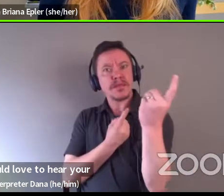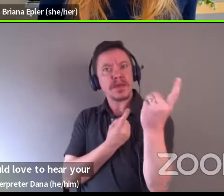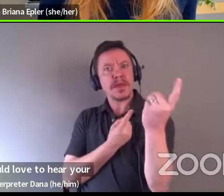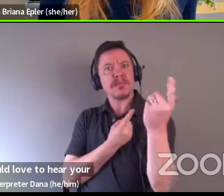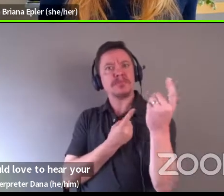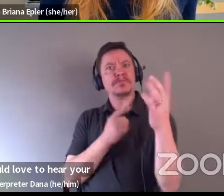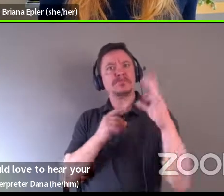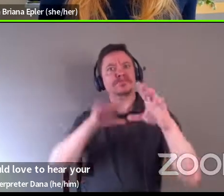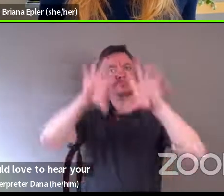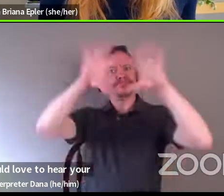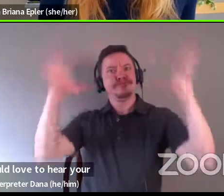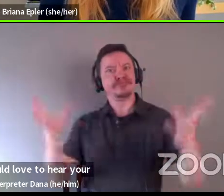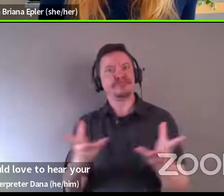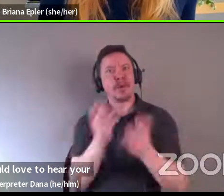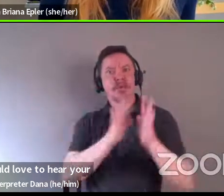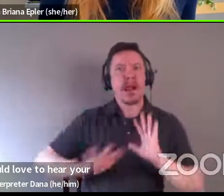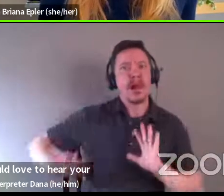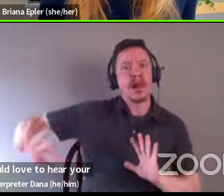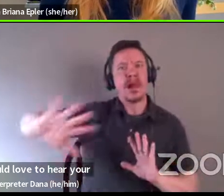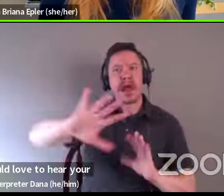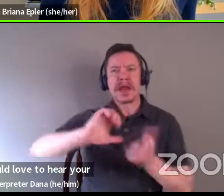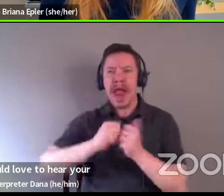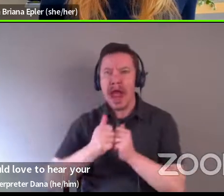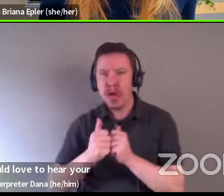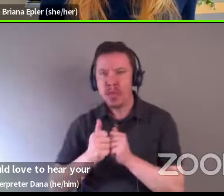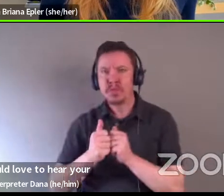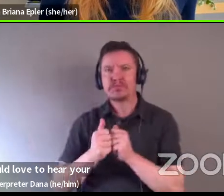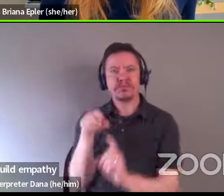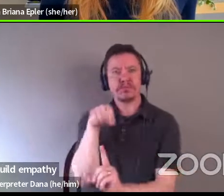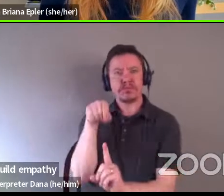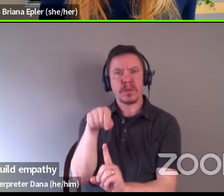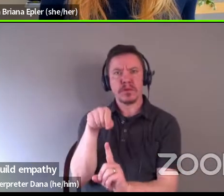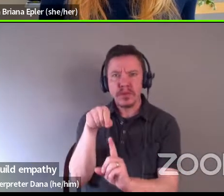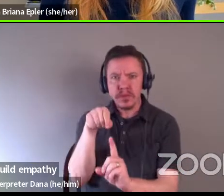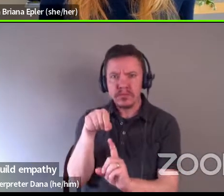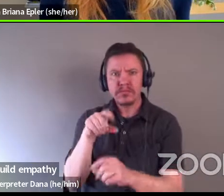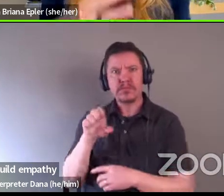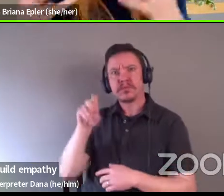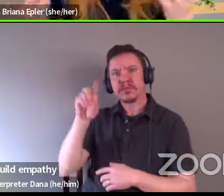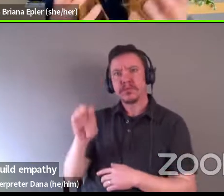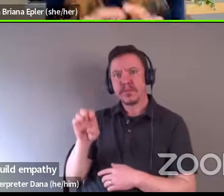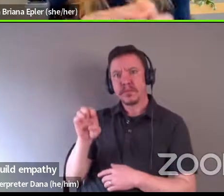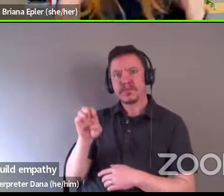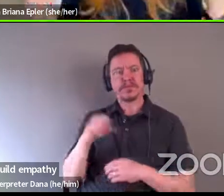across global teams in particular, and